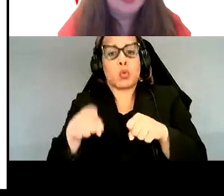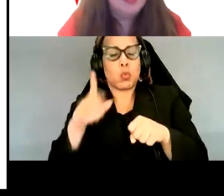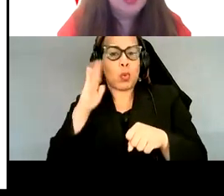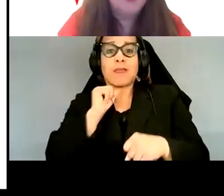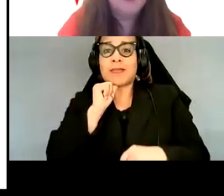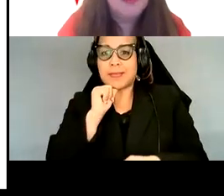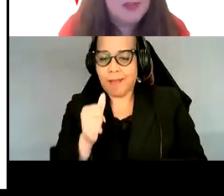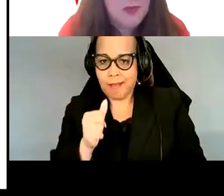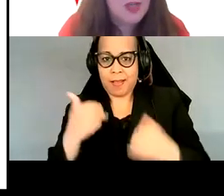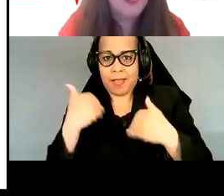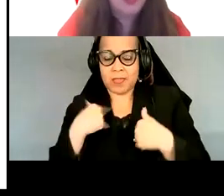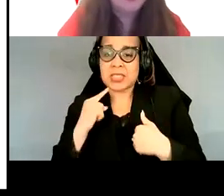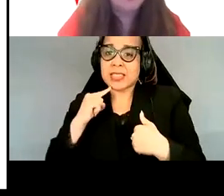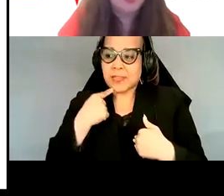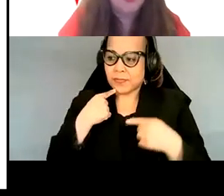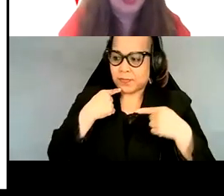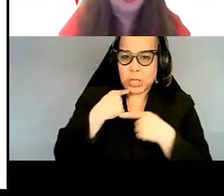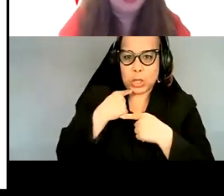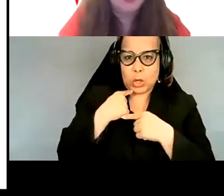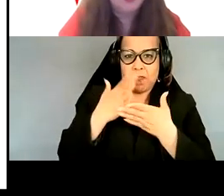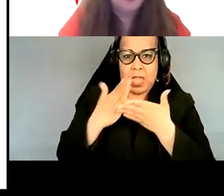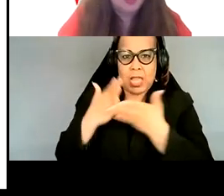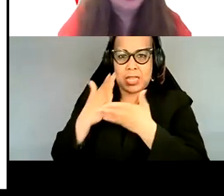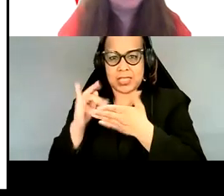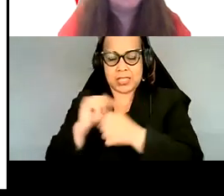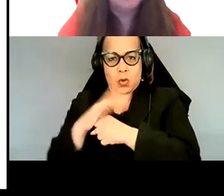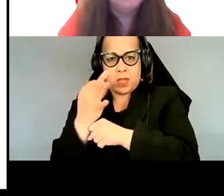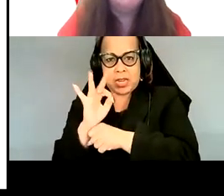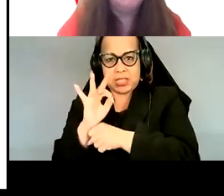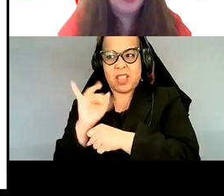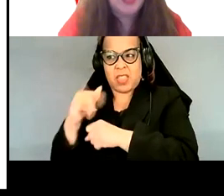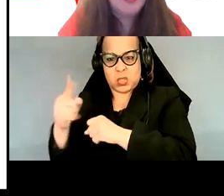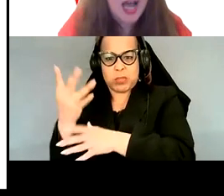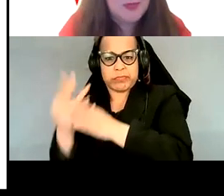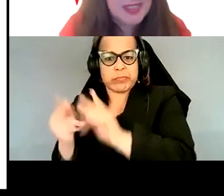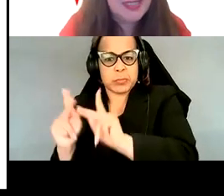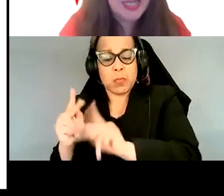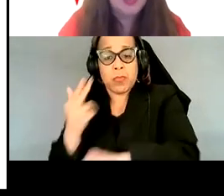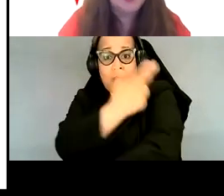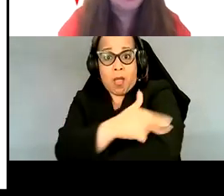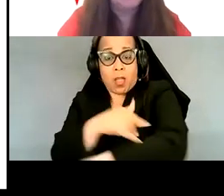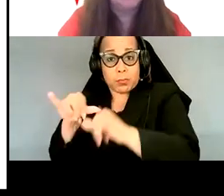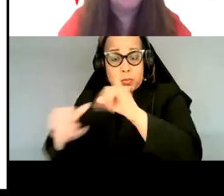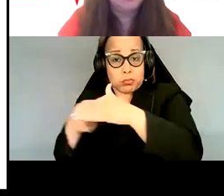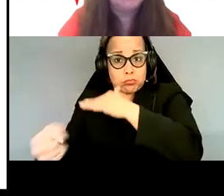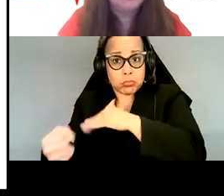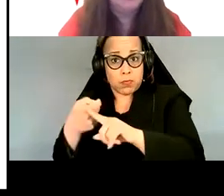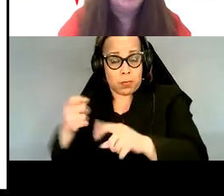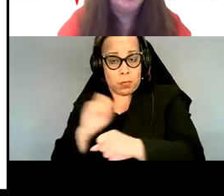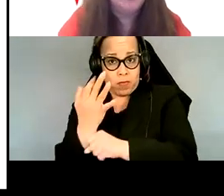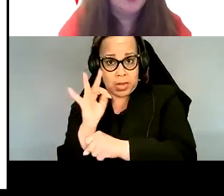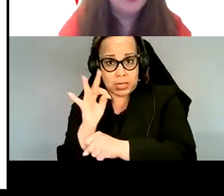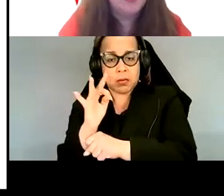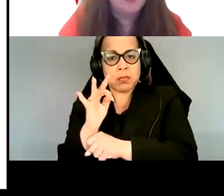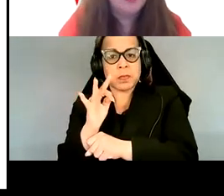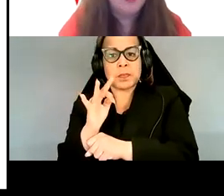not suffer from severe phases of the COVID-19, which is the killer, and hospitalizations related to COVID-19, and